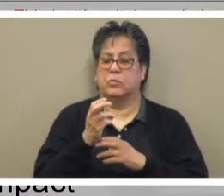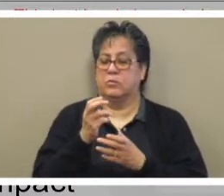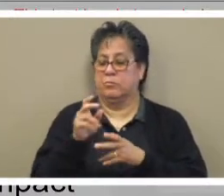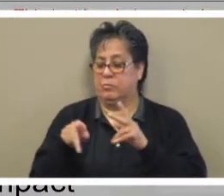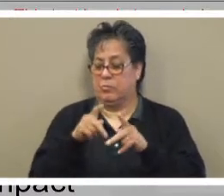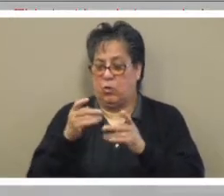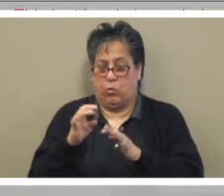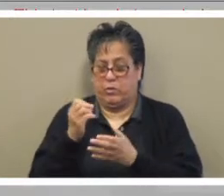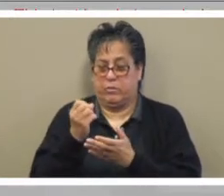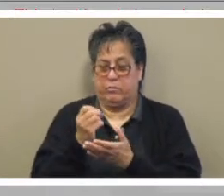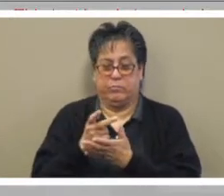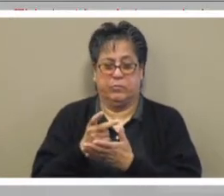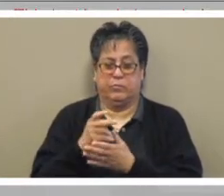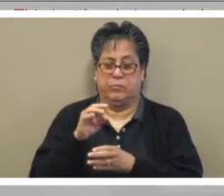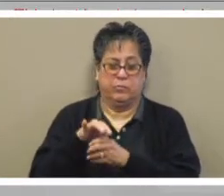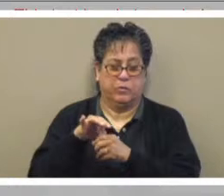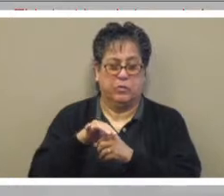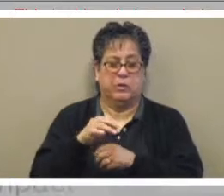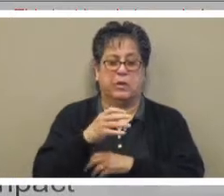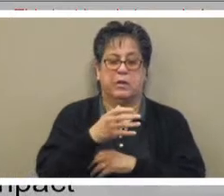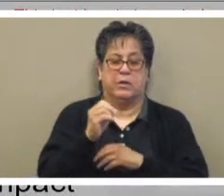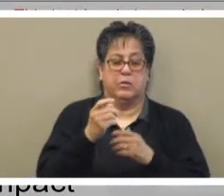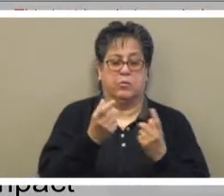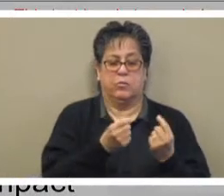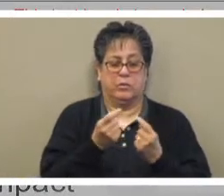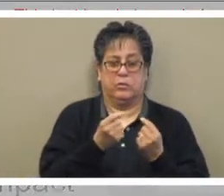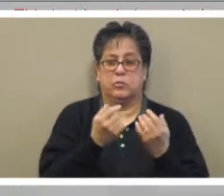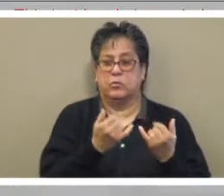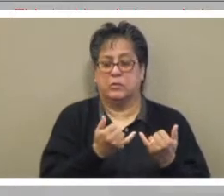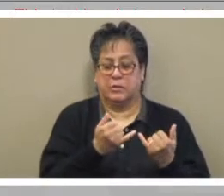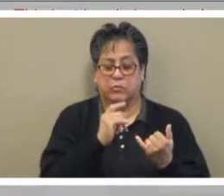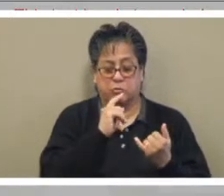over the next several years. And so what are we doing today to really